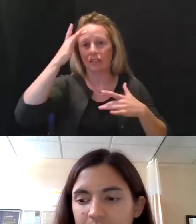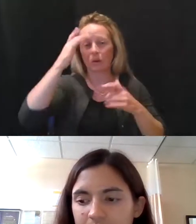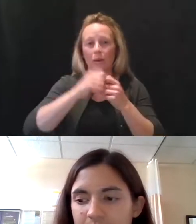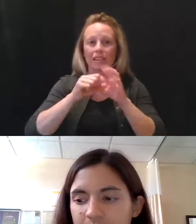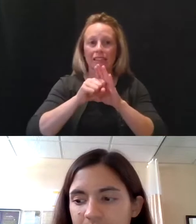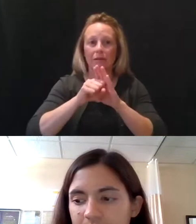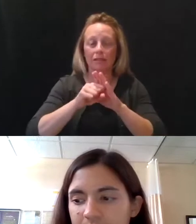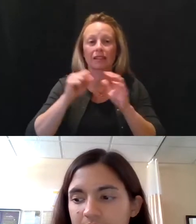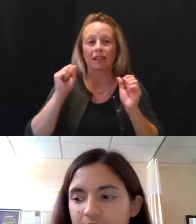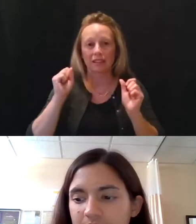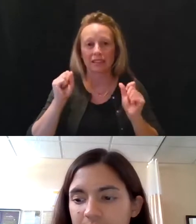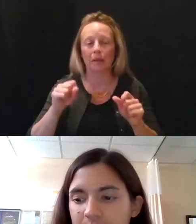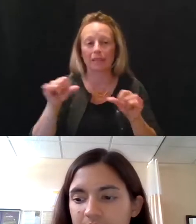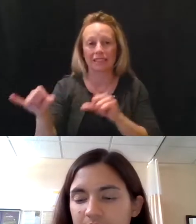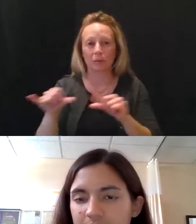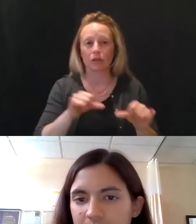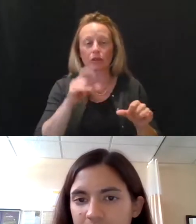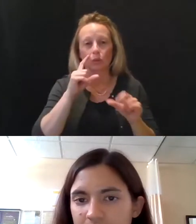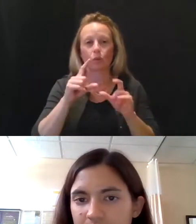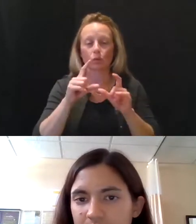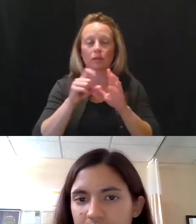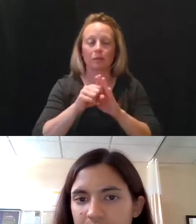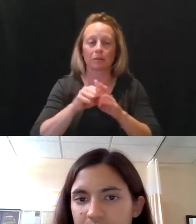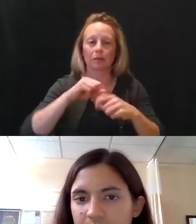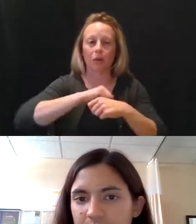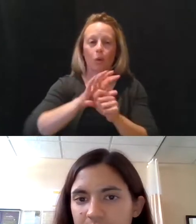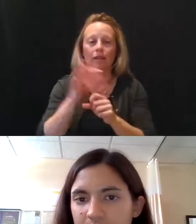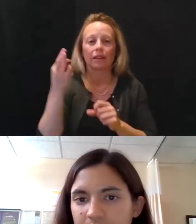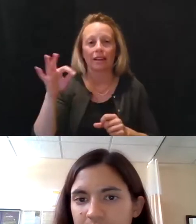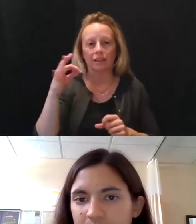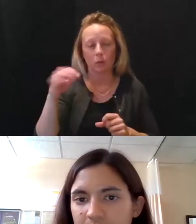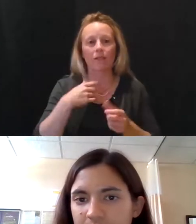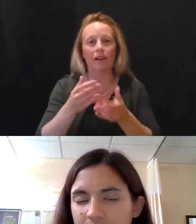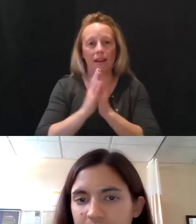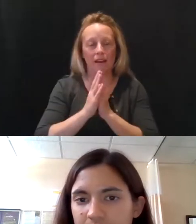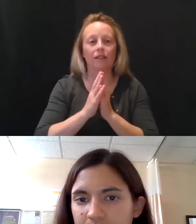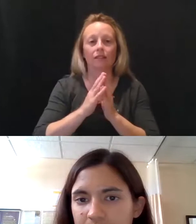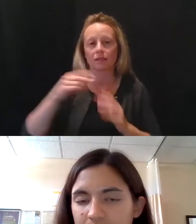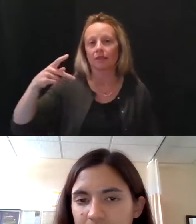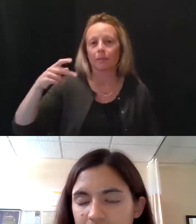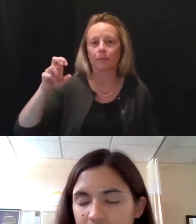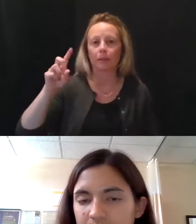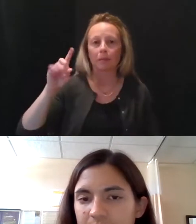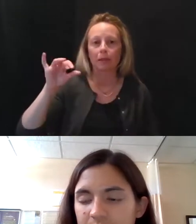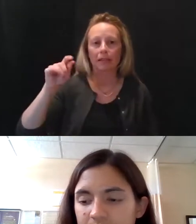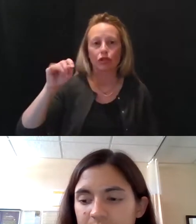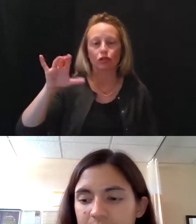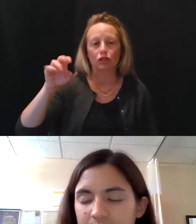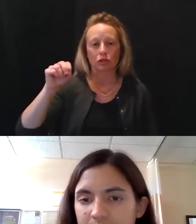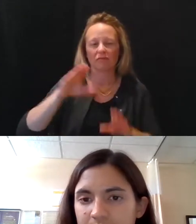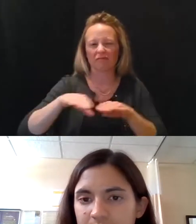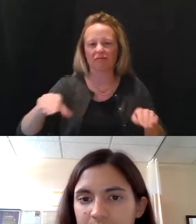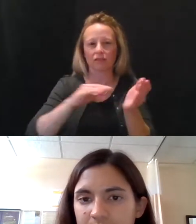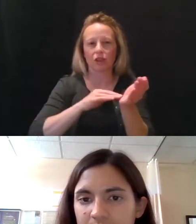be similar to symptoms of COVID-19. We've asked pediatricians from our community to join us on the call today